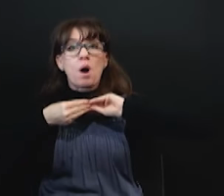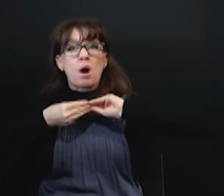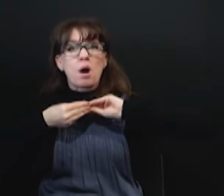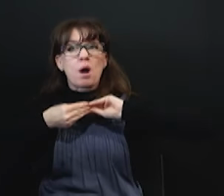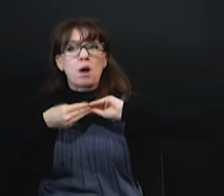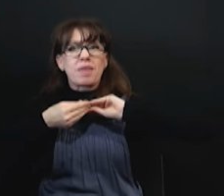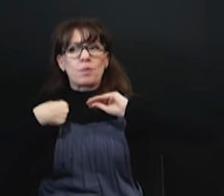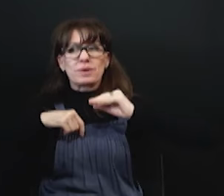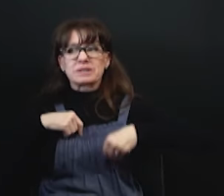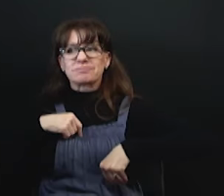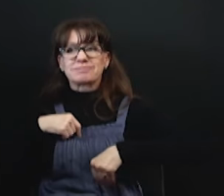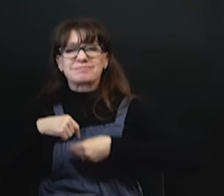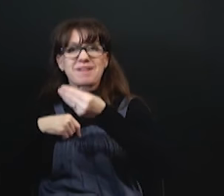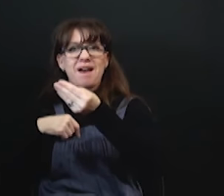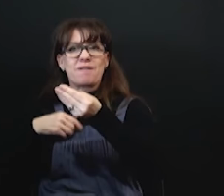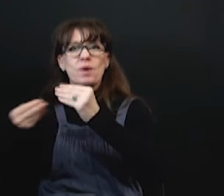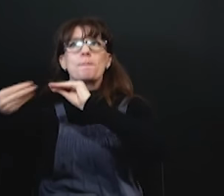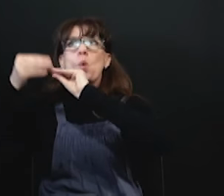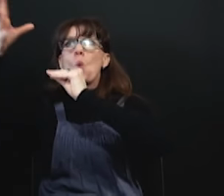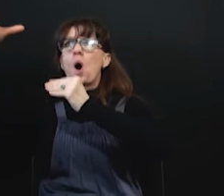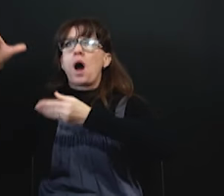return.